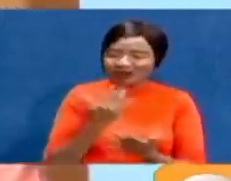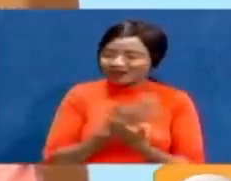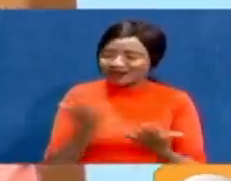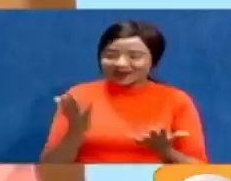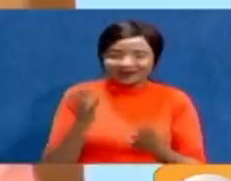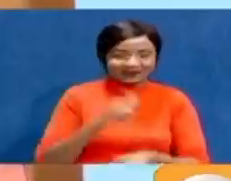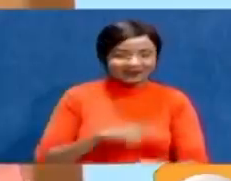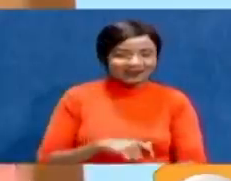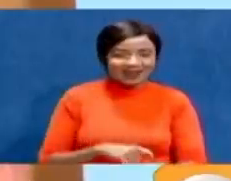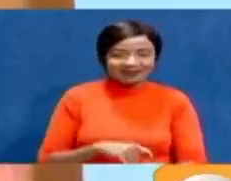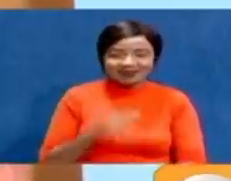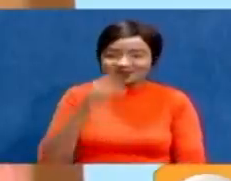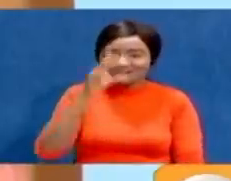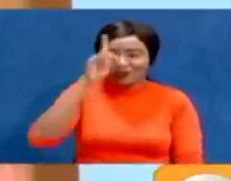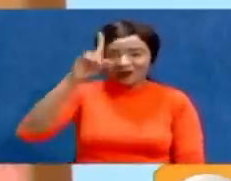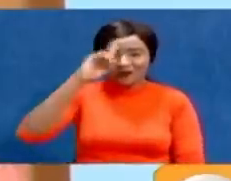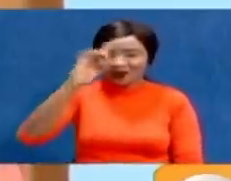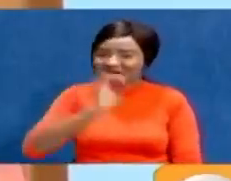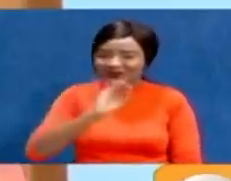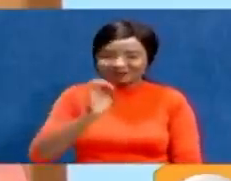to chance.